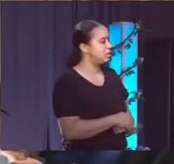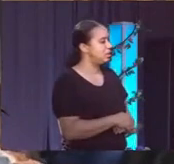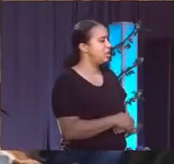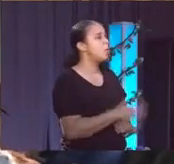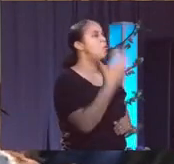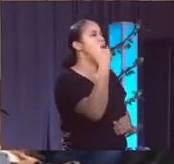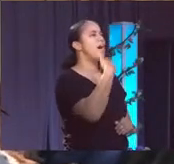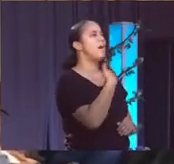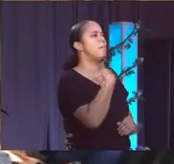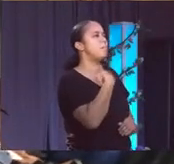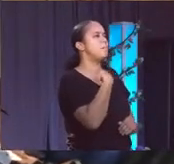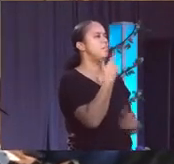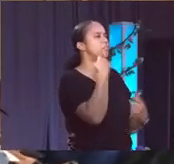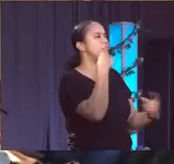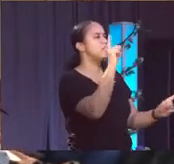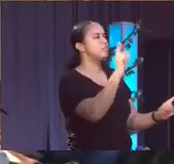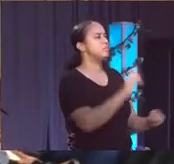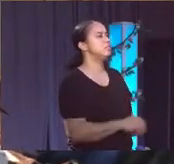why I'm thriving?